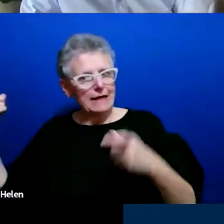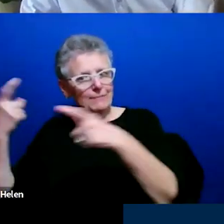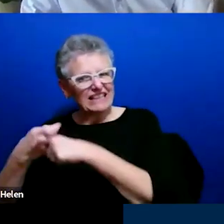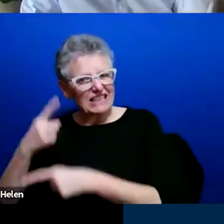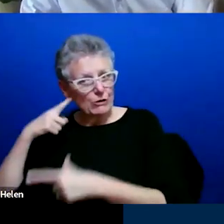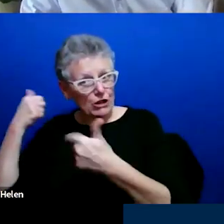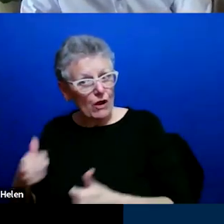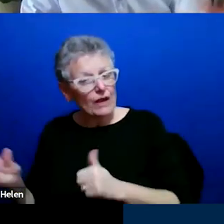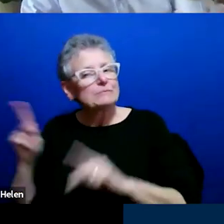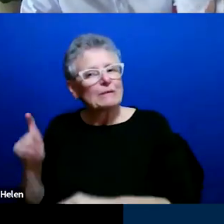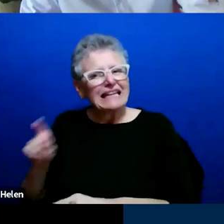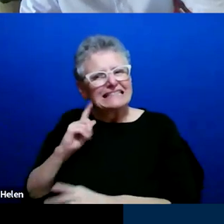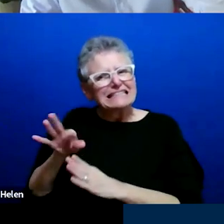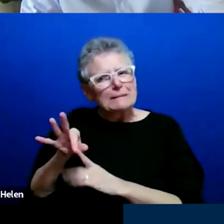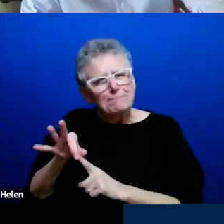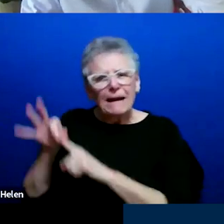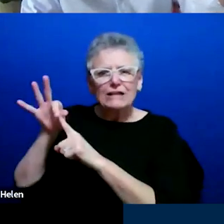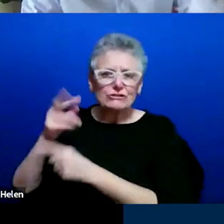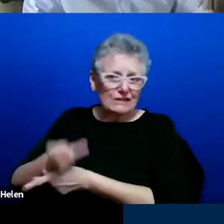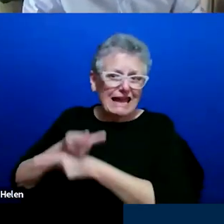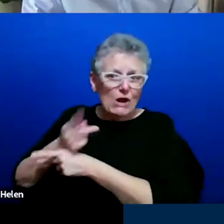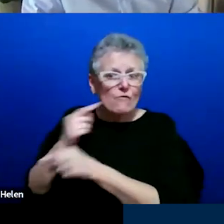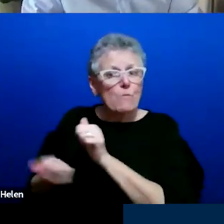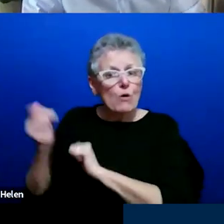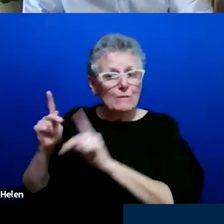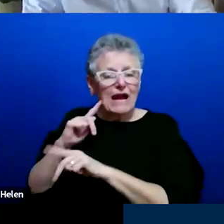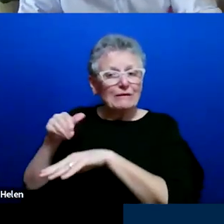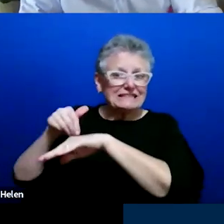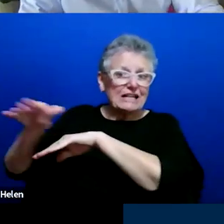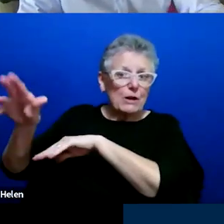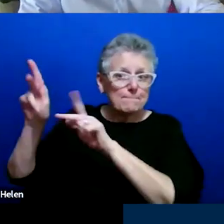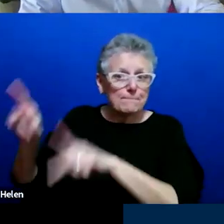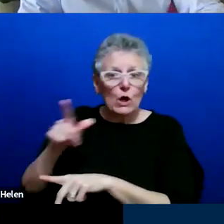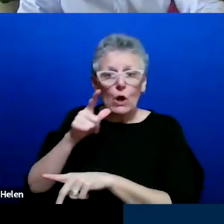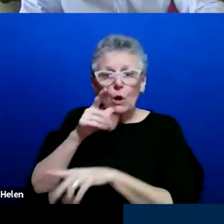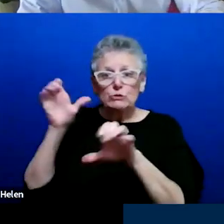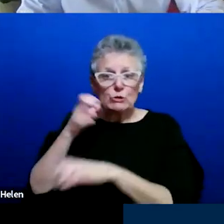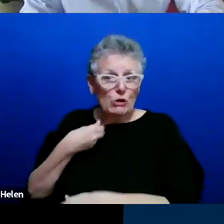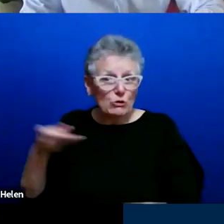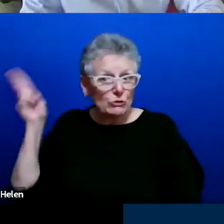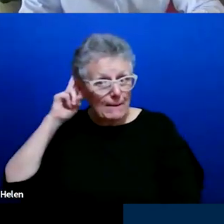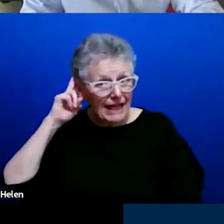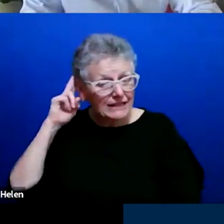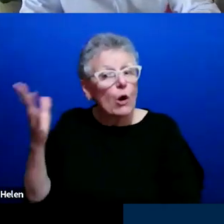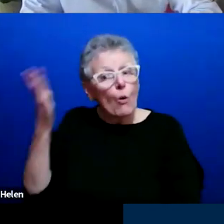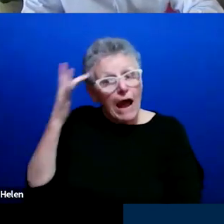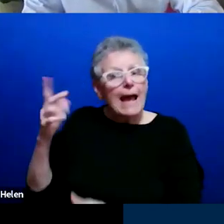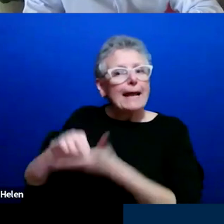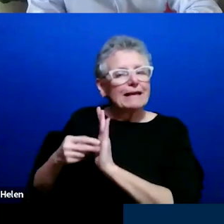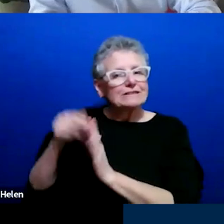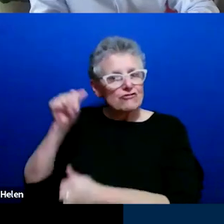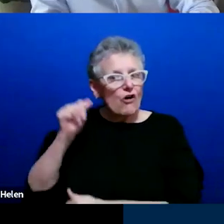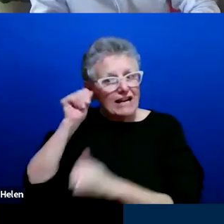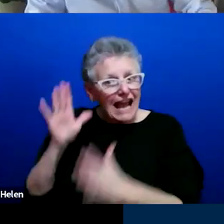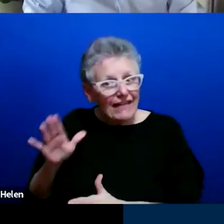loss, these people need specialized care. For most of them, I would send them to someone who is doing cochlear implants because that means that the